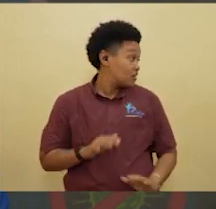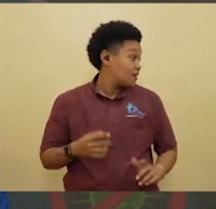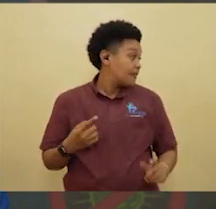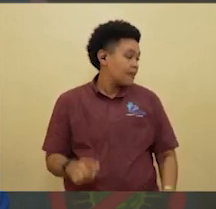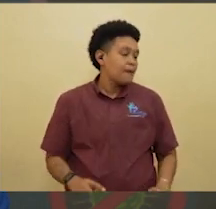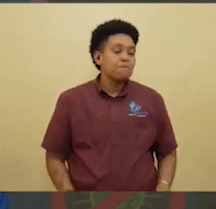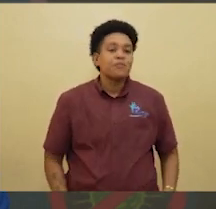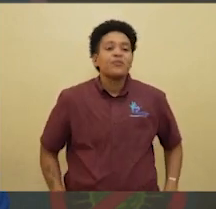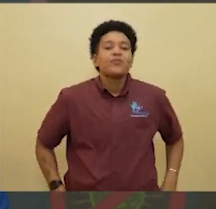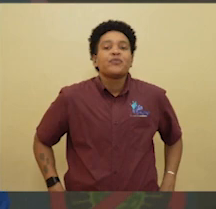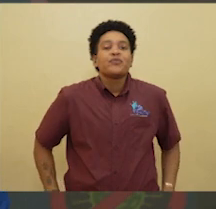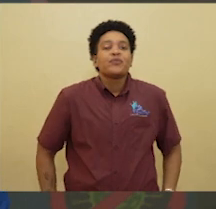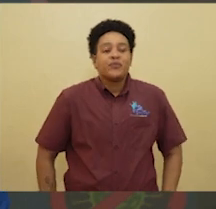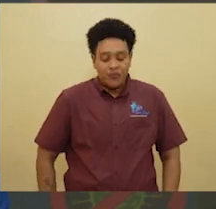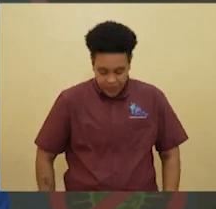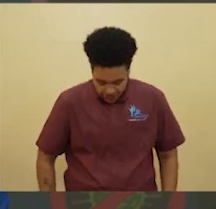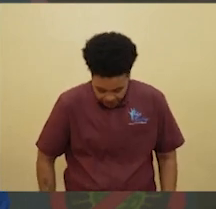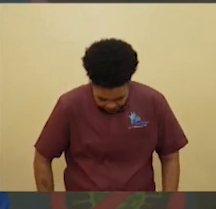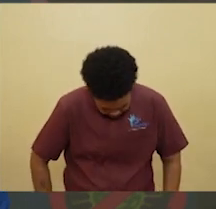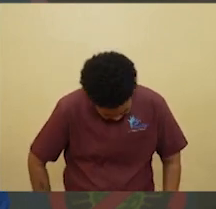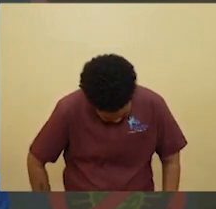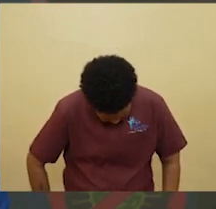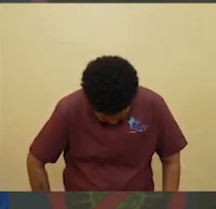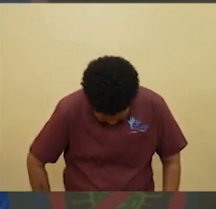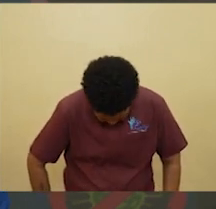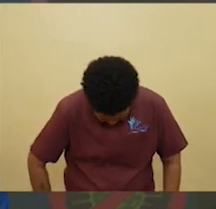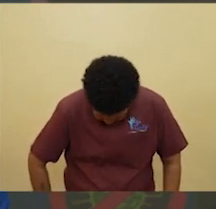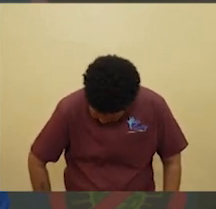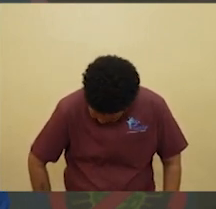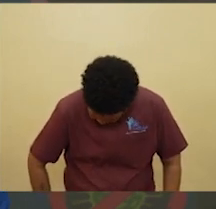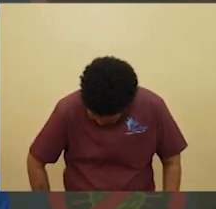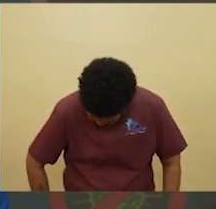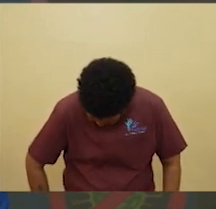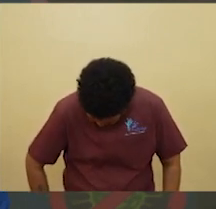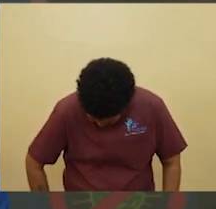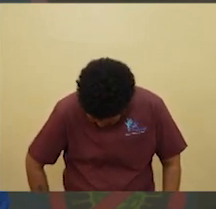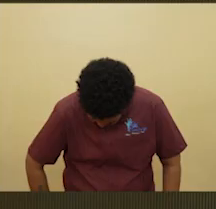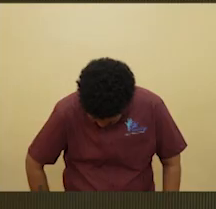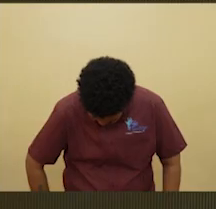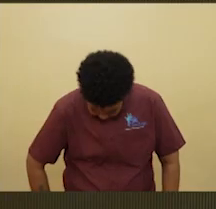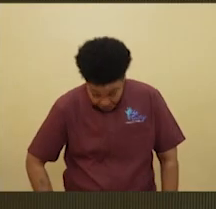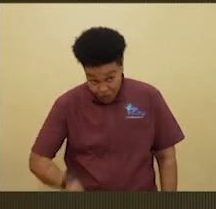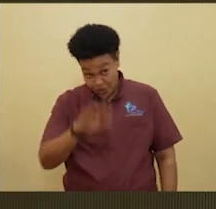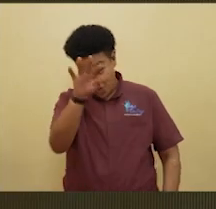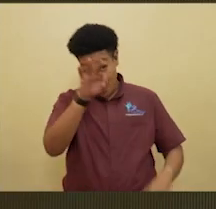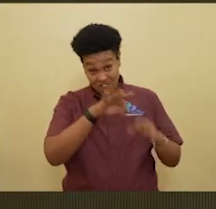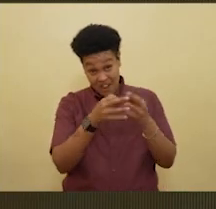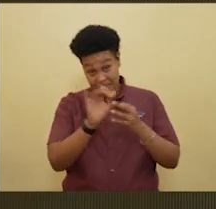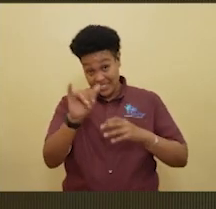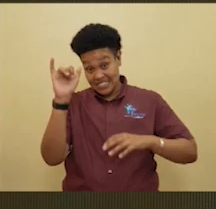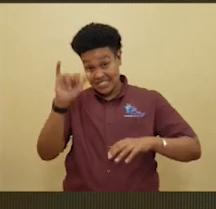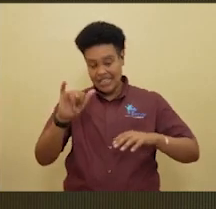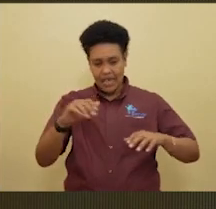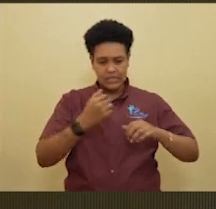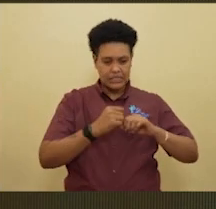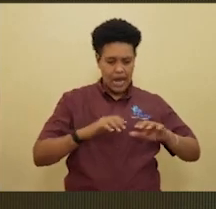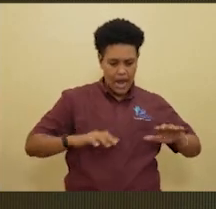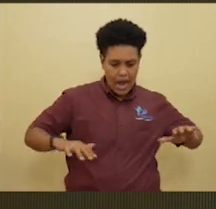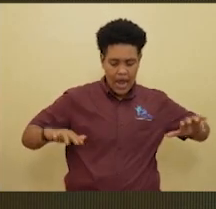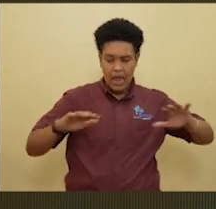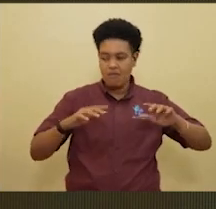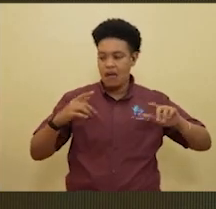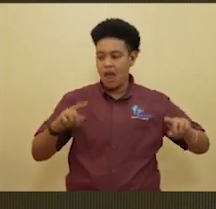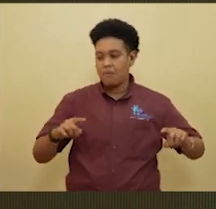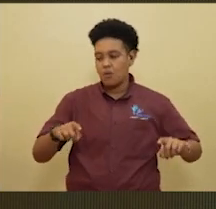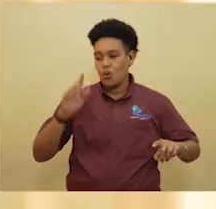your family need to also remain in their bubble that is safe. And you